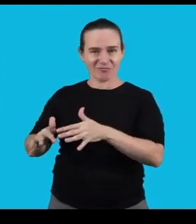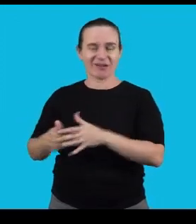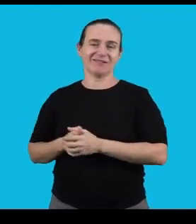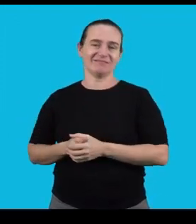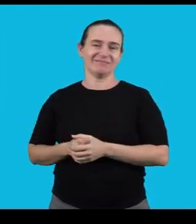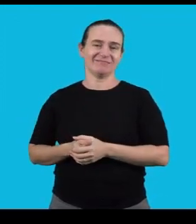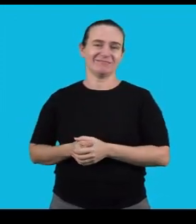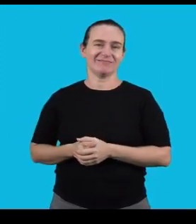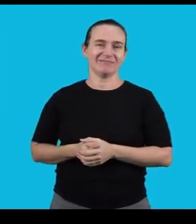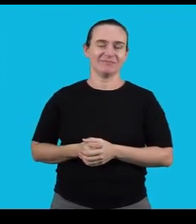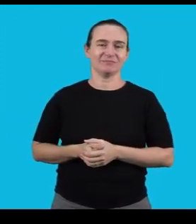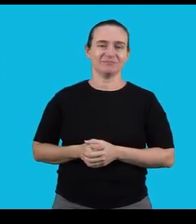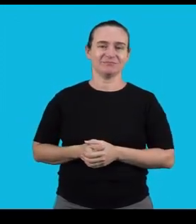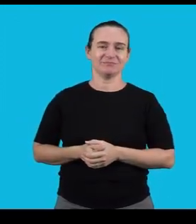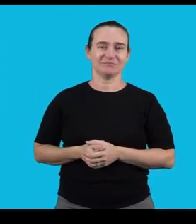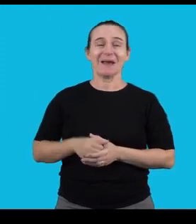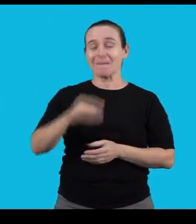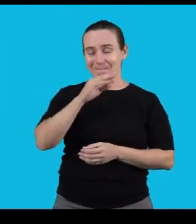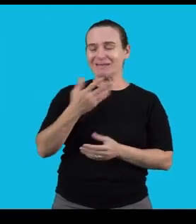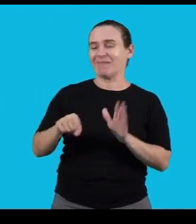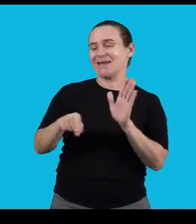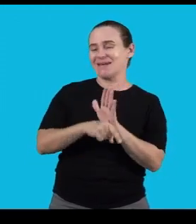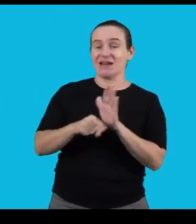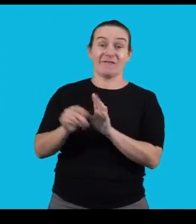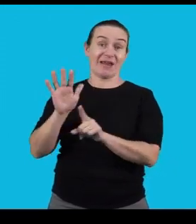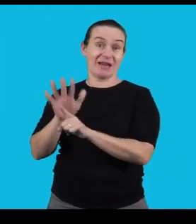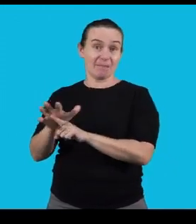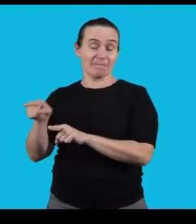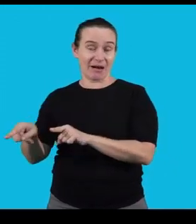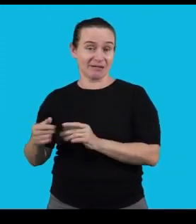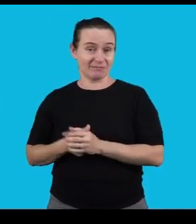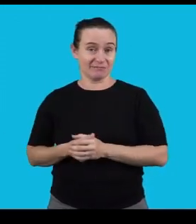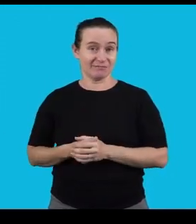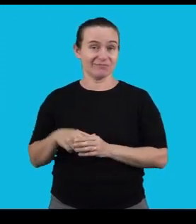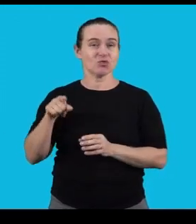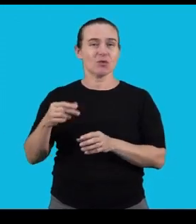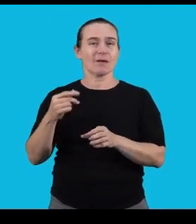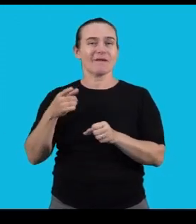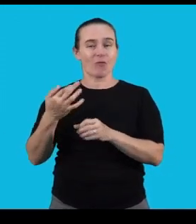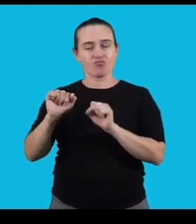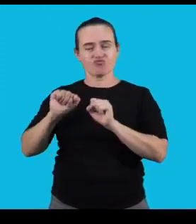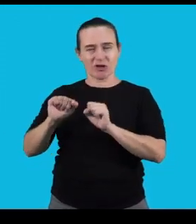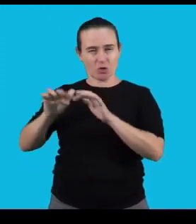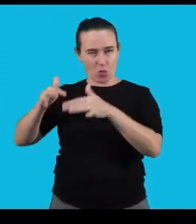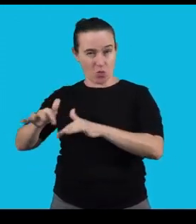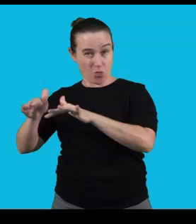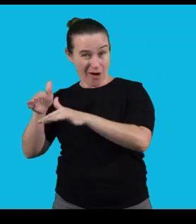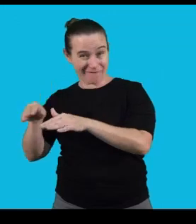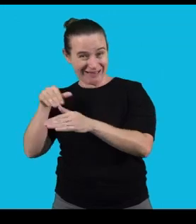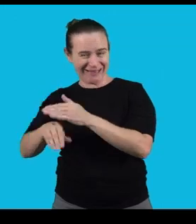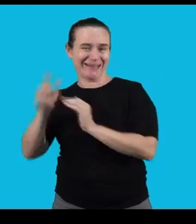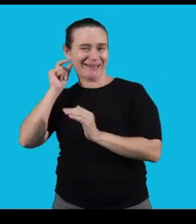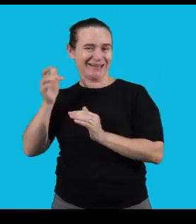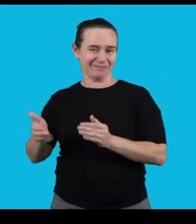freely, which will also have a negative influence on the formation of the pressure wave in